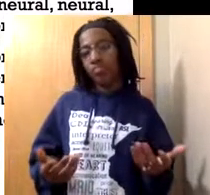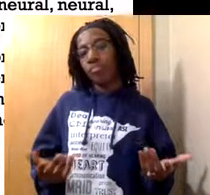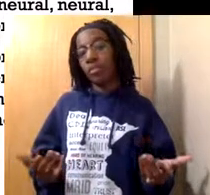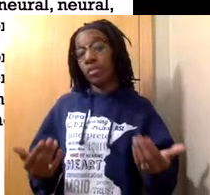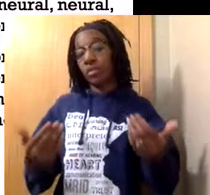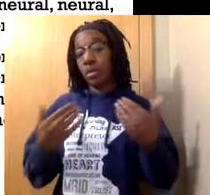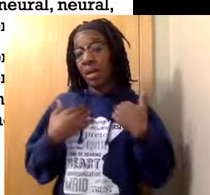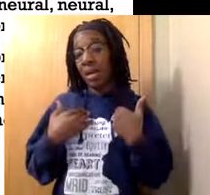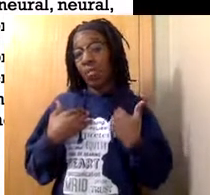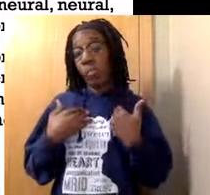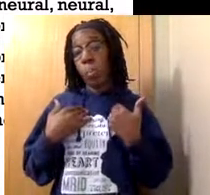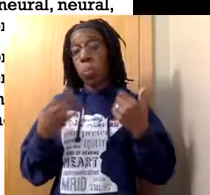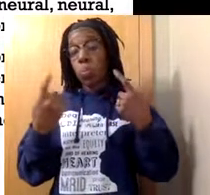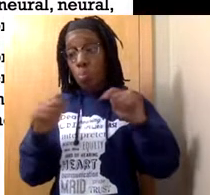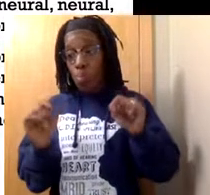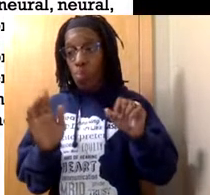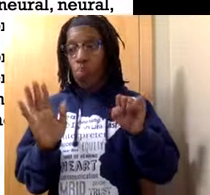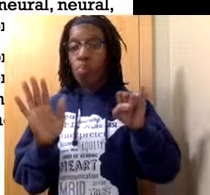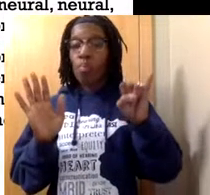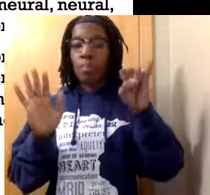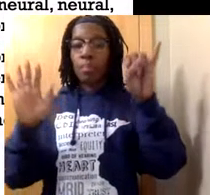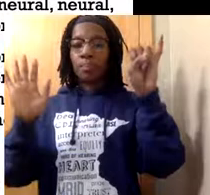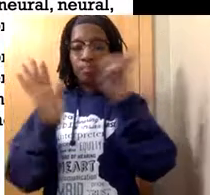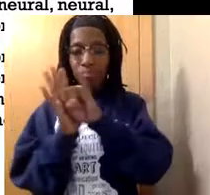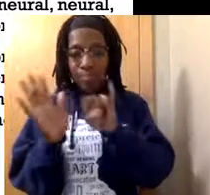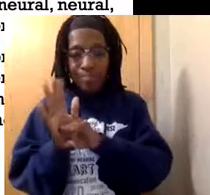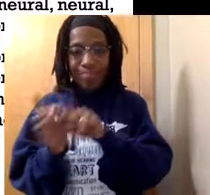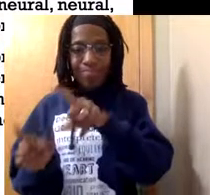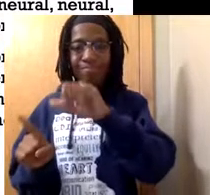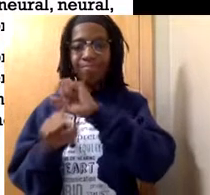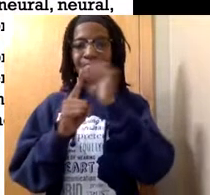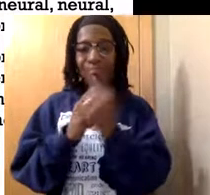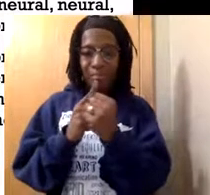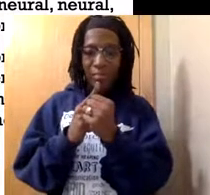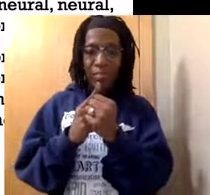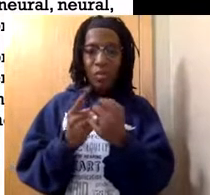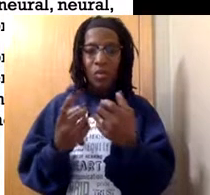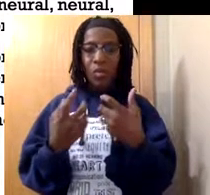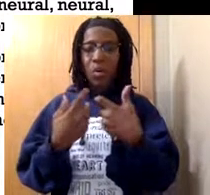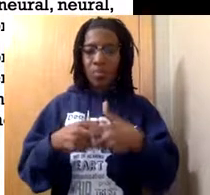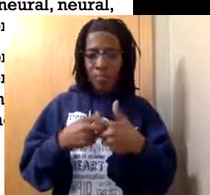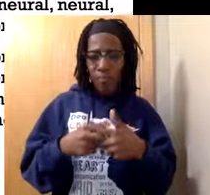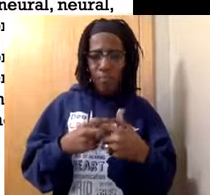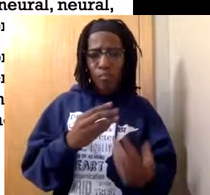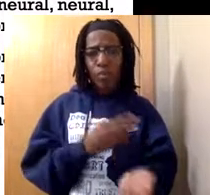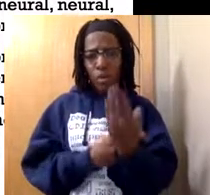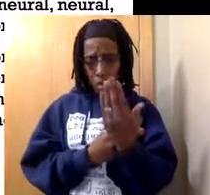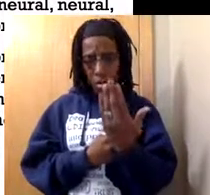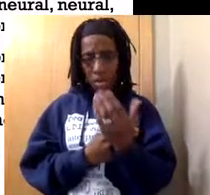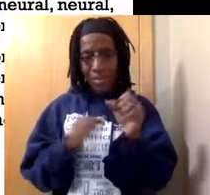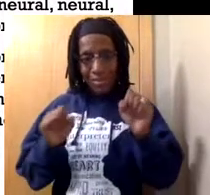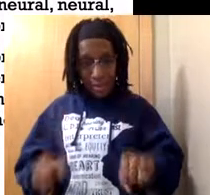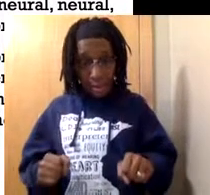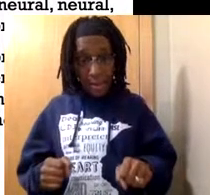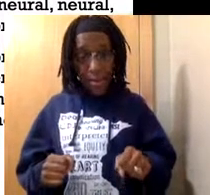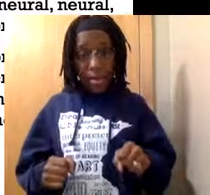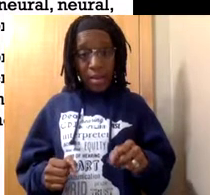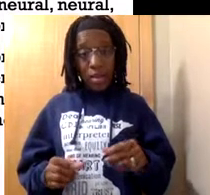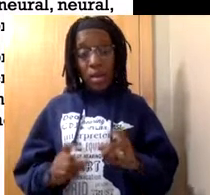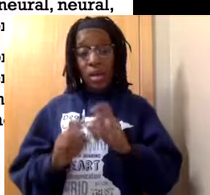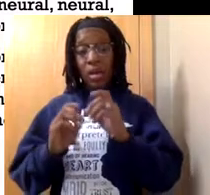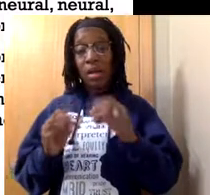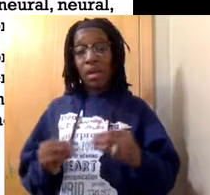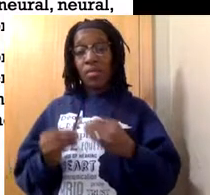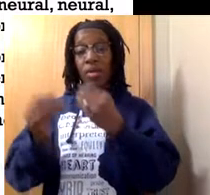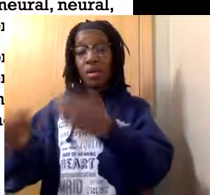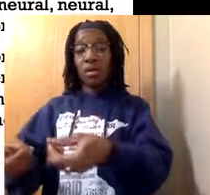to identify that situation or issue as early as possible and provide the help in a timely manner that's needed